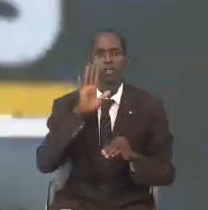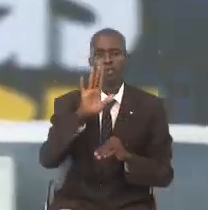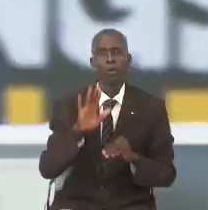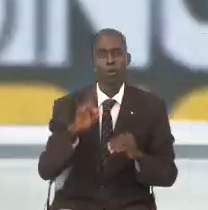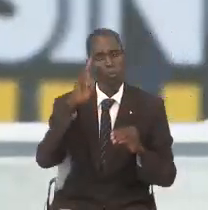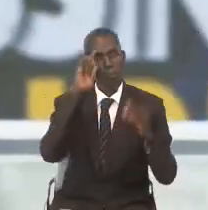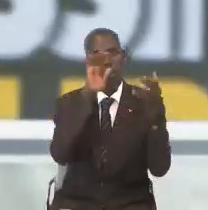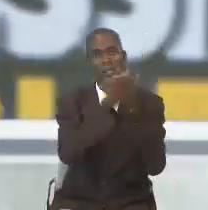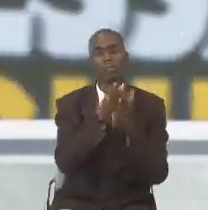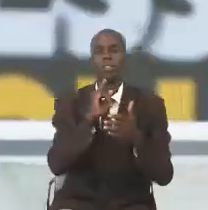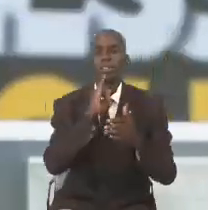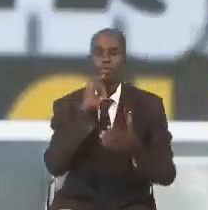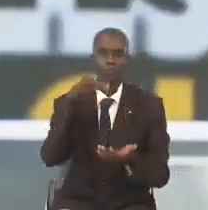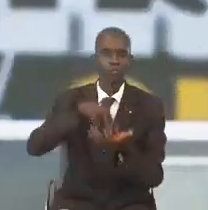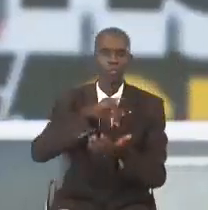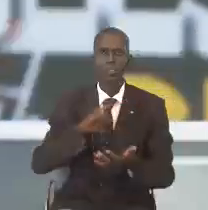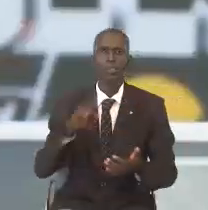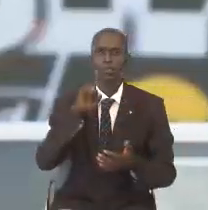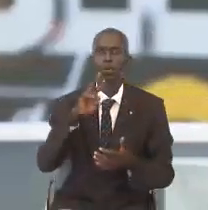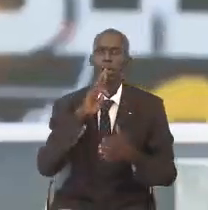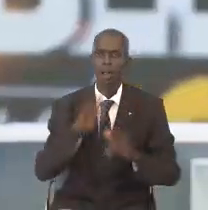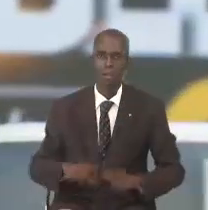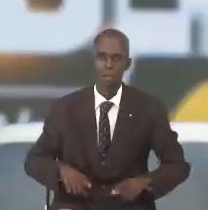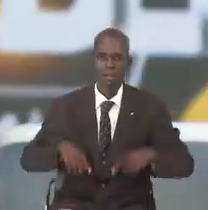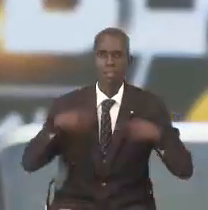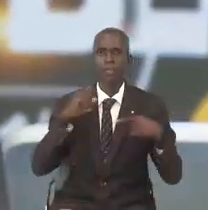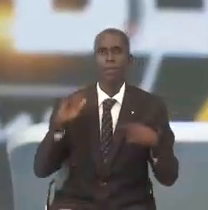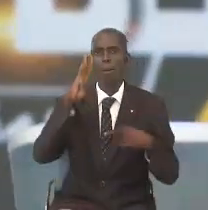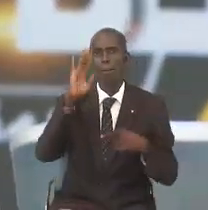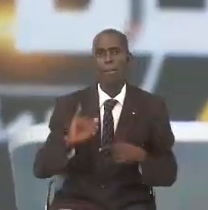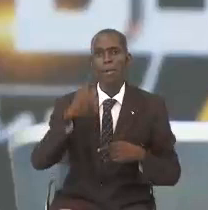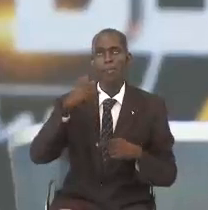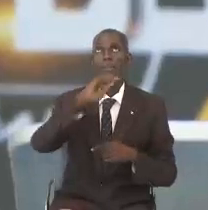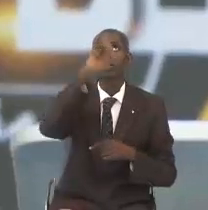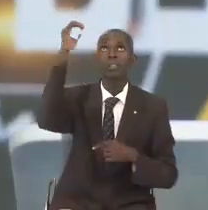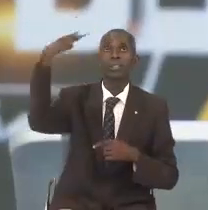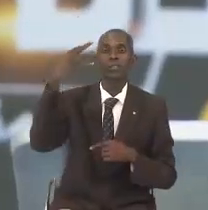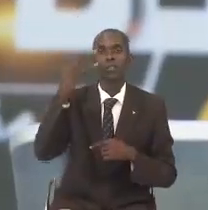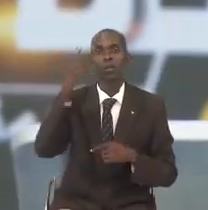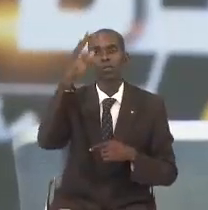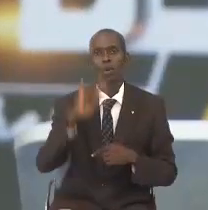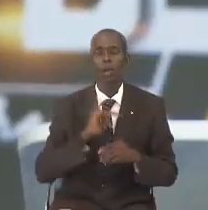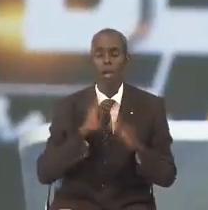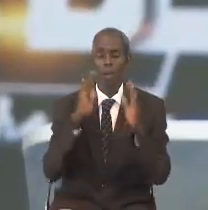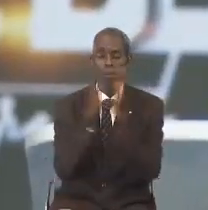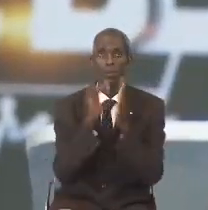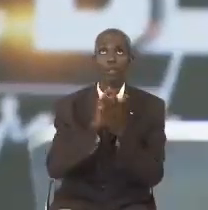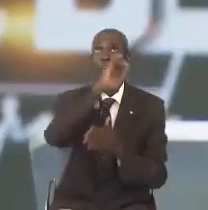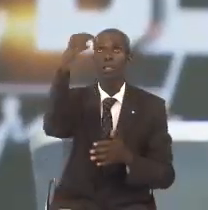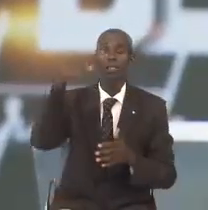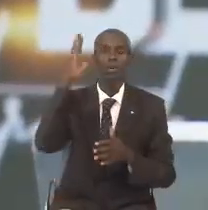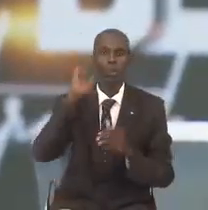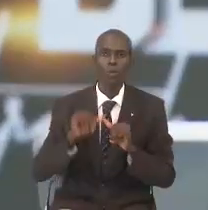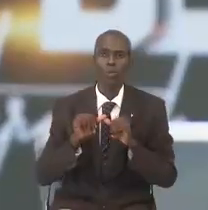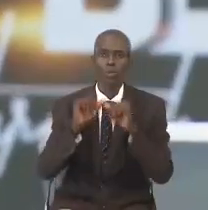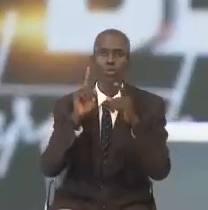is standing, and you're living by the grace of God. I pray that grace will continue to